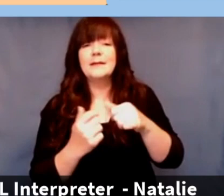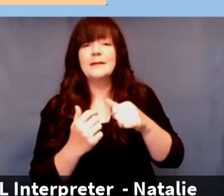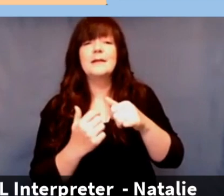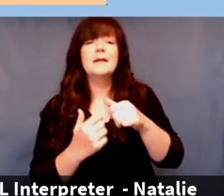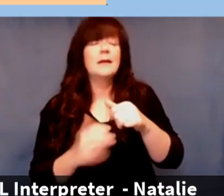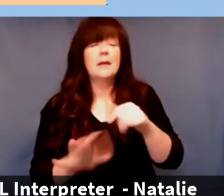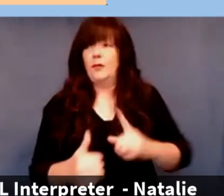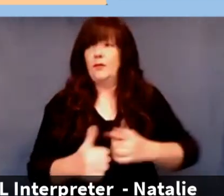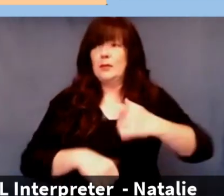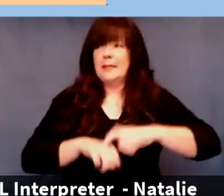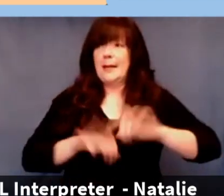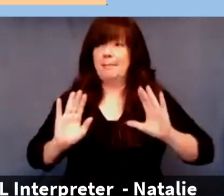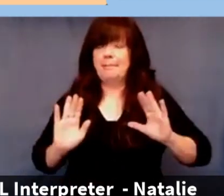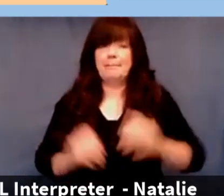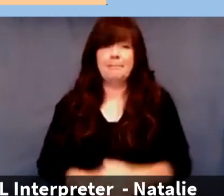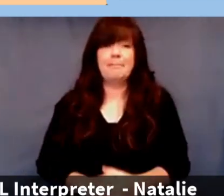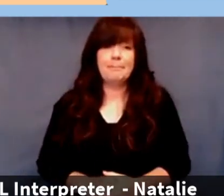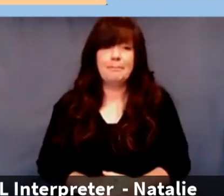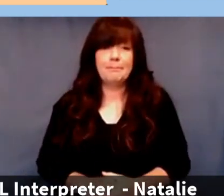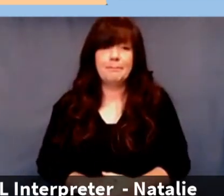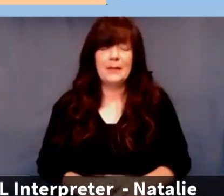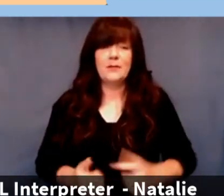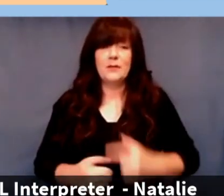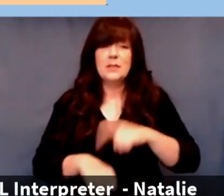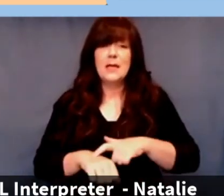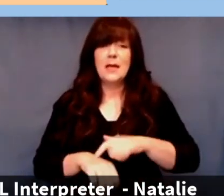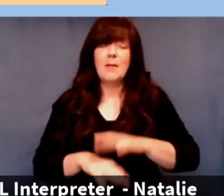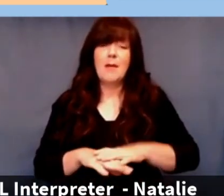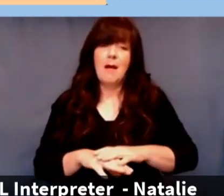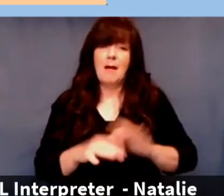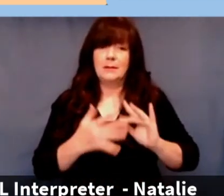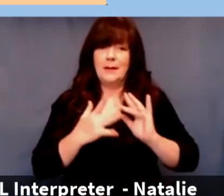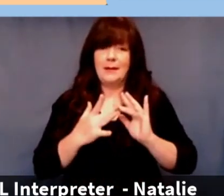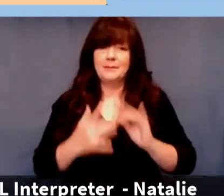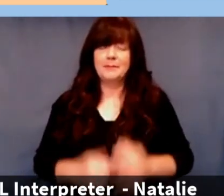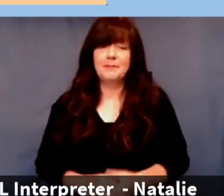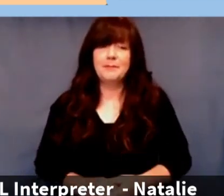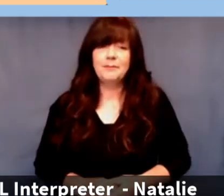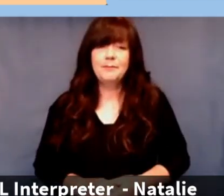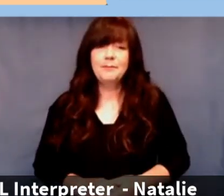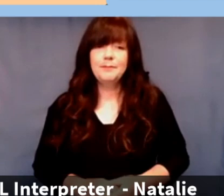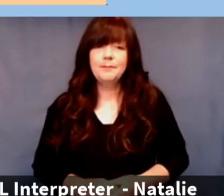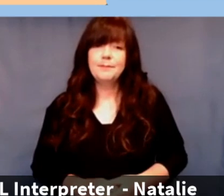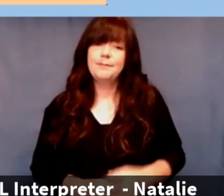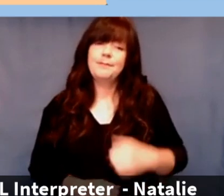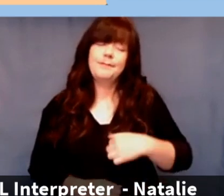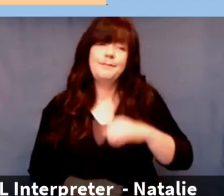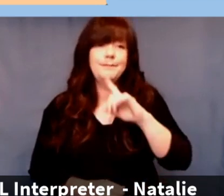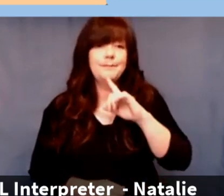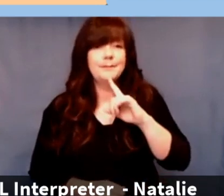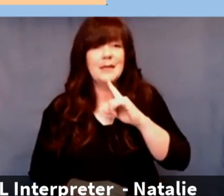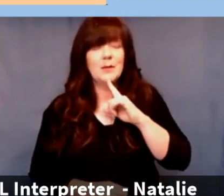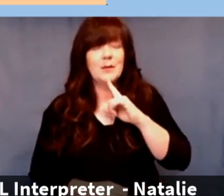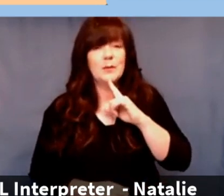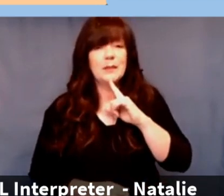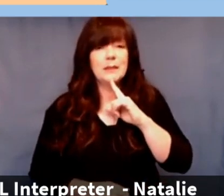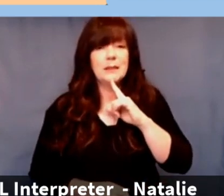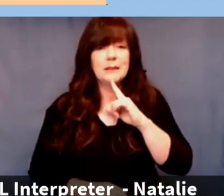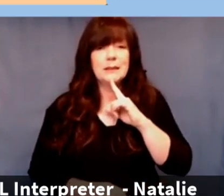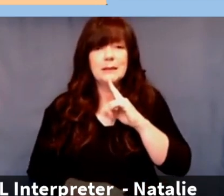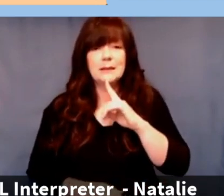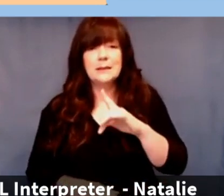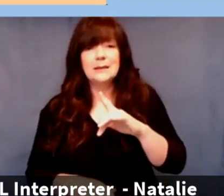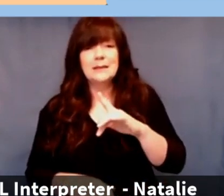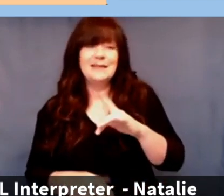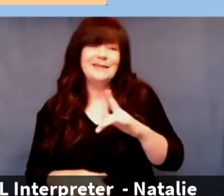my first time doing something like this. I'm very like touch and go when it comes to my